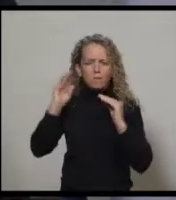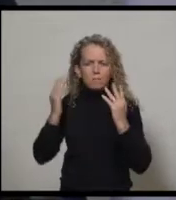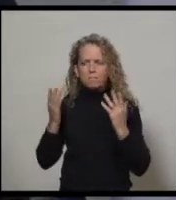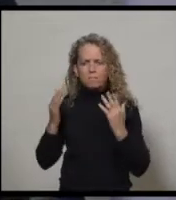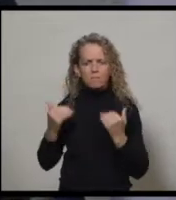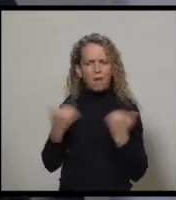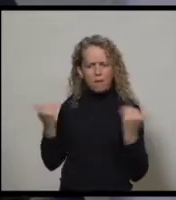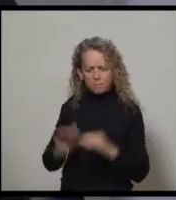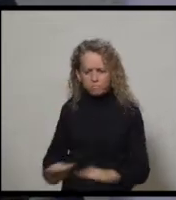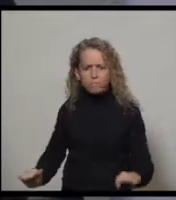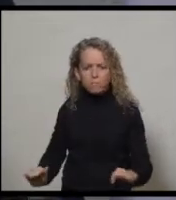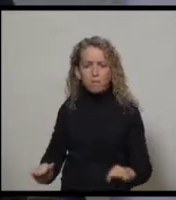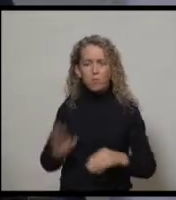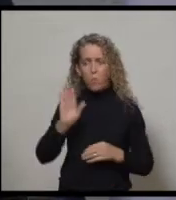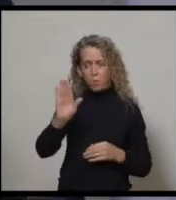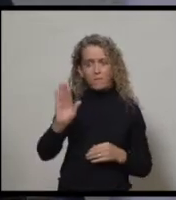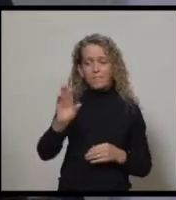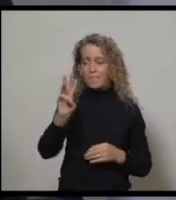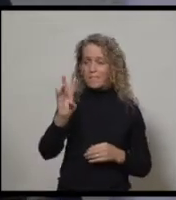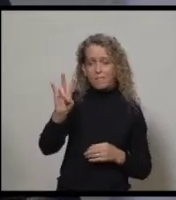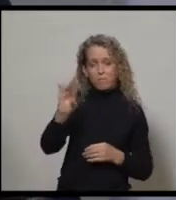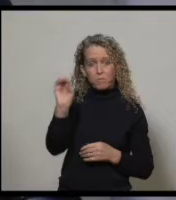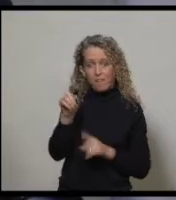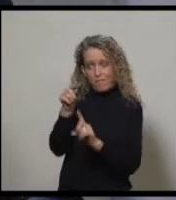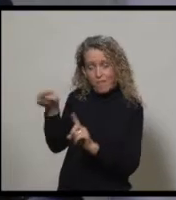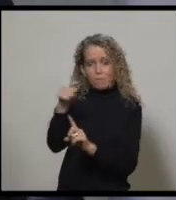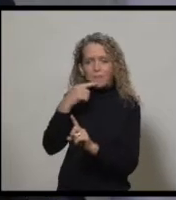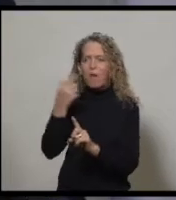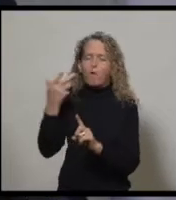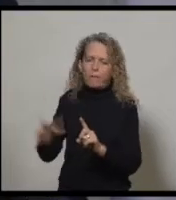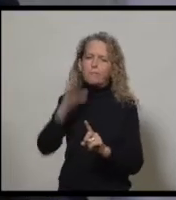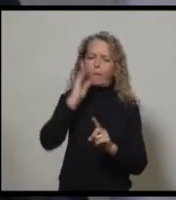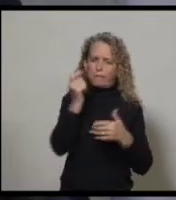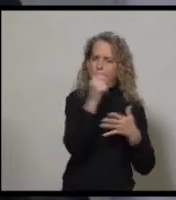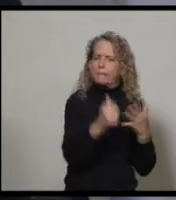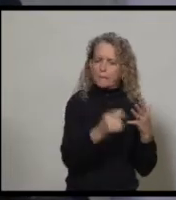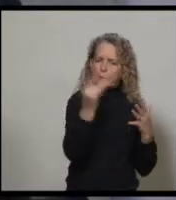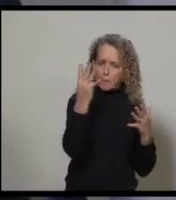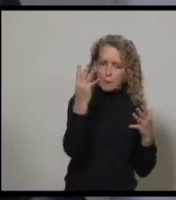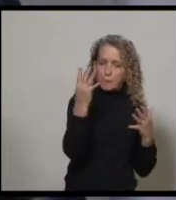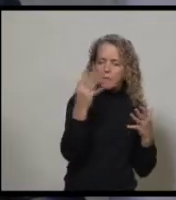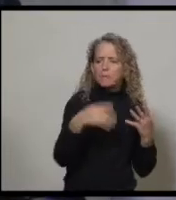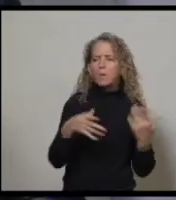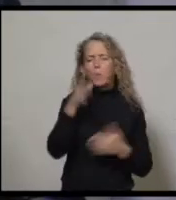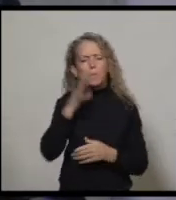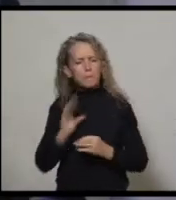alarming. So in that study, about 67% of them said they experienced at least one of those ACEs. Women were more common